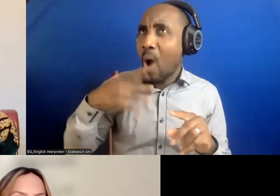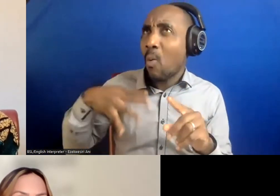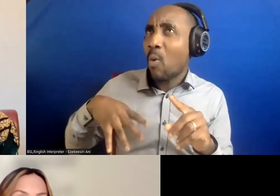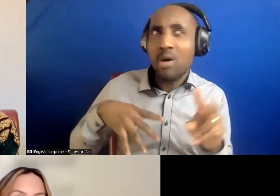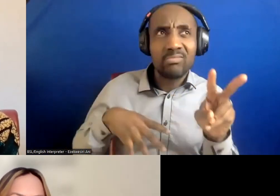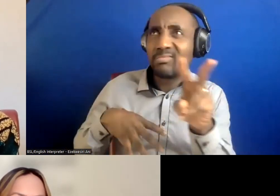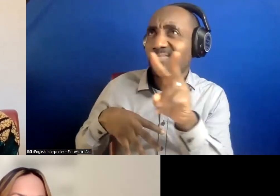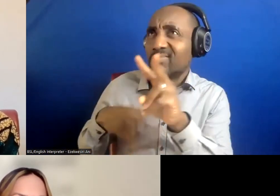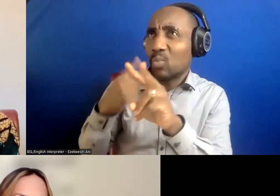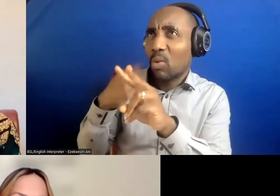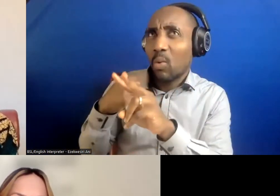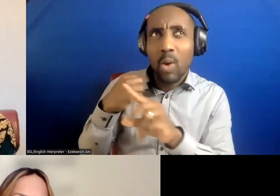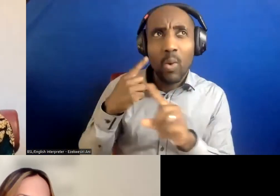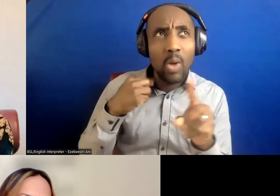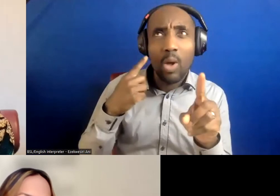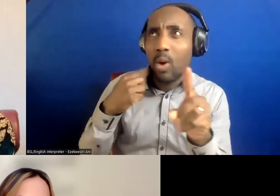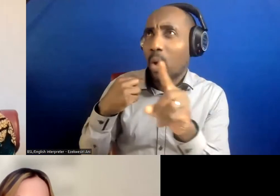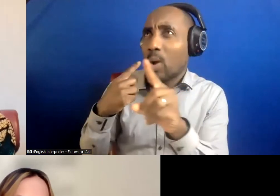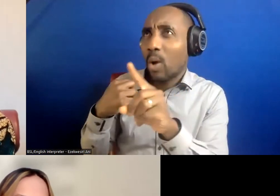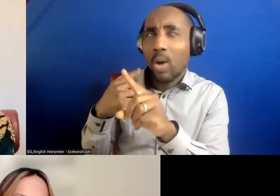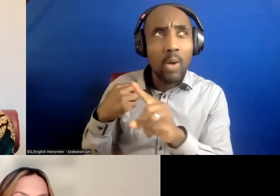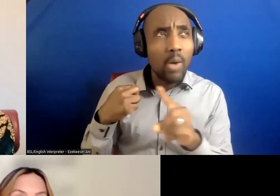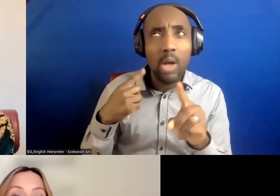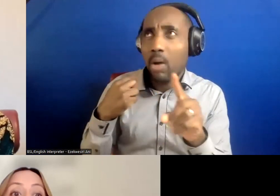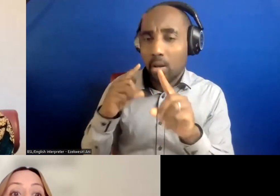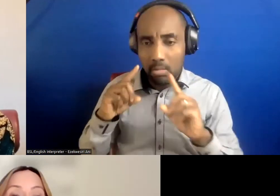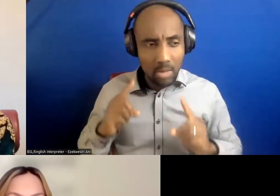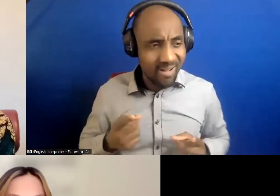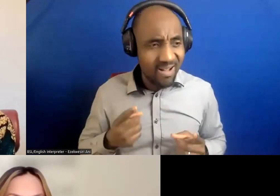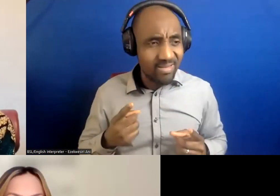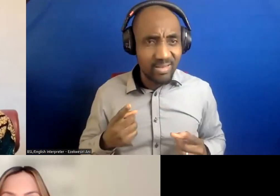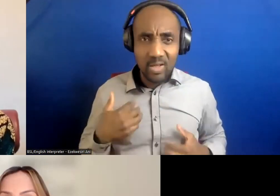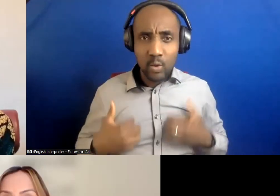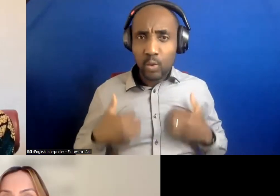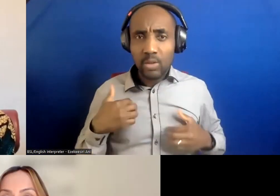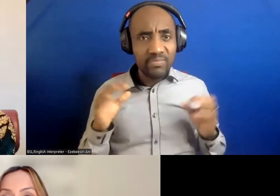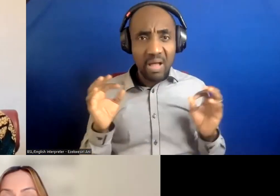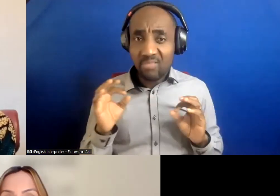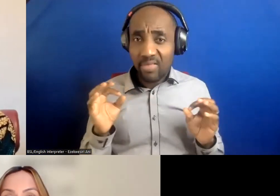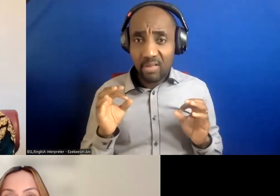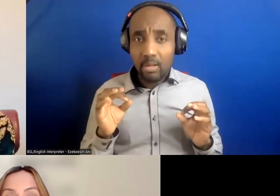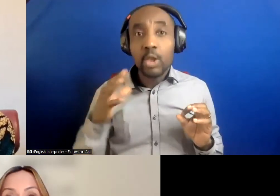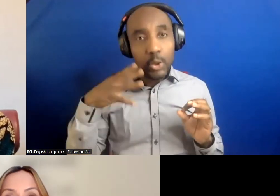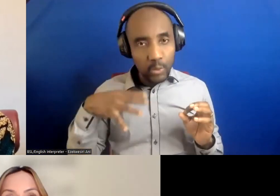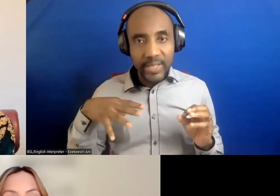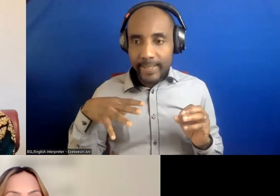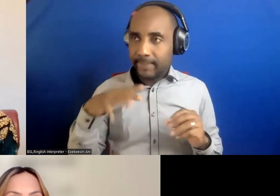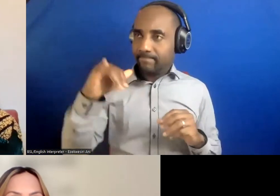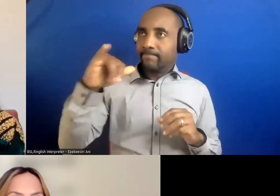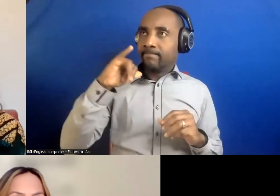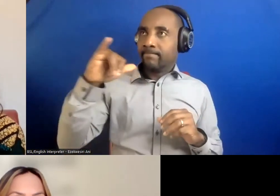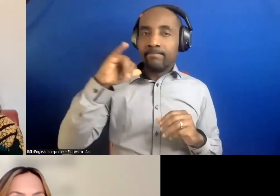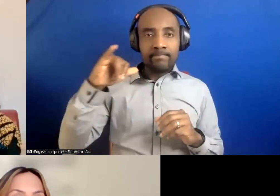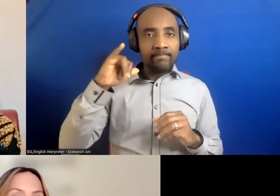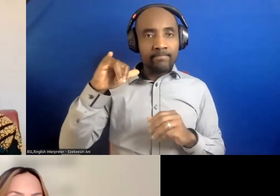feel inspired and motivated to even think that it's possible. So you almost then have to think about, okay, well, sometimes you have to